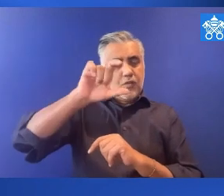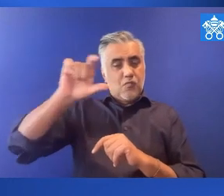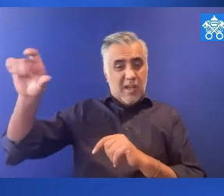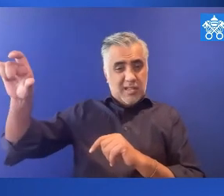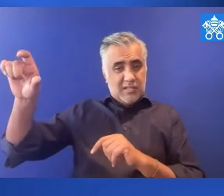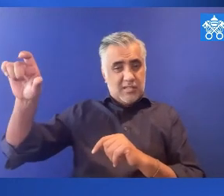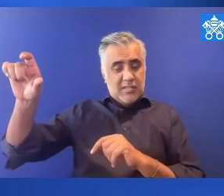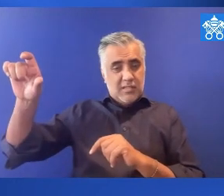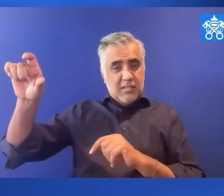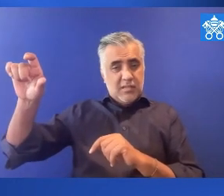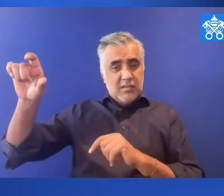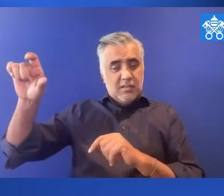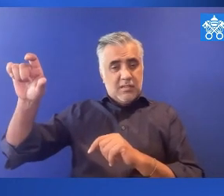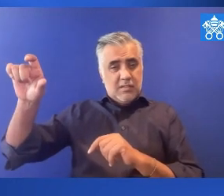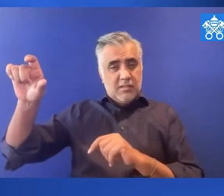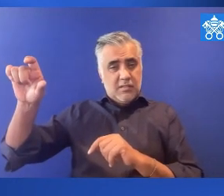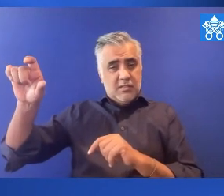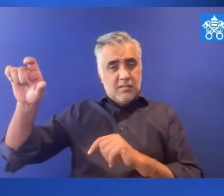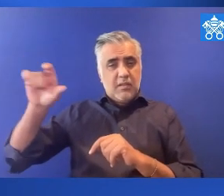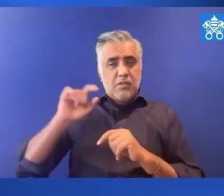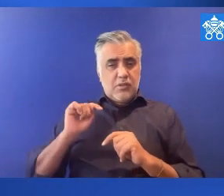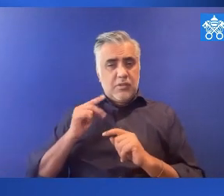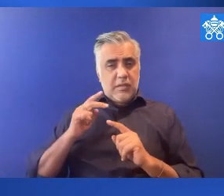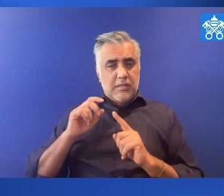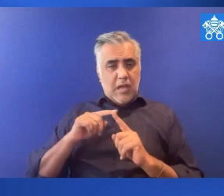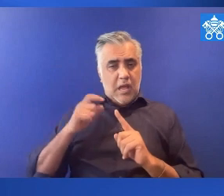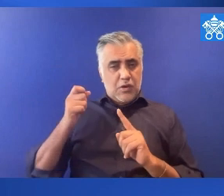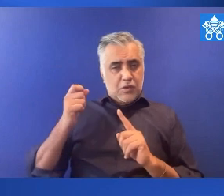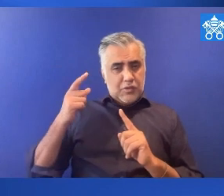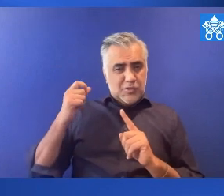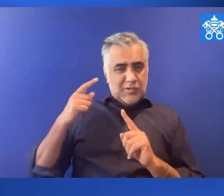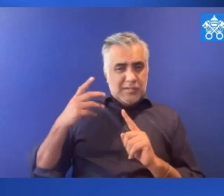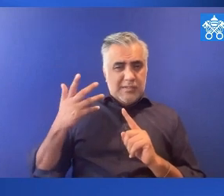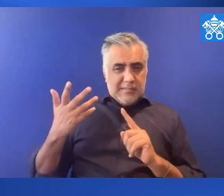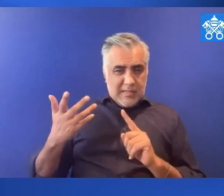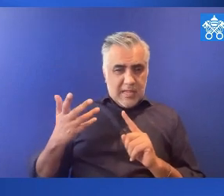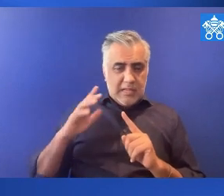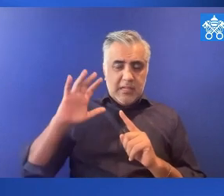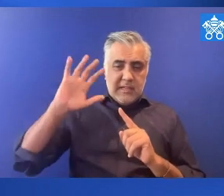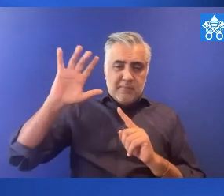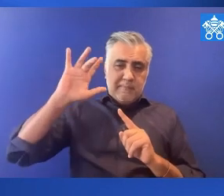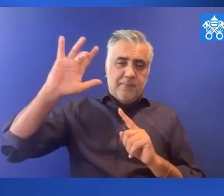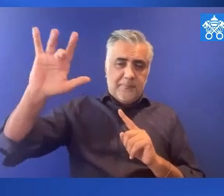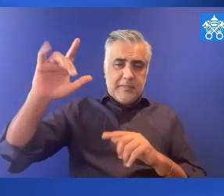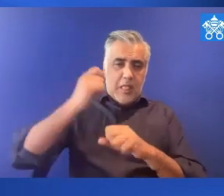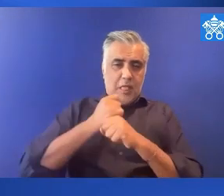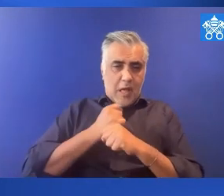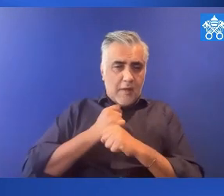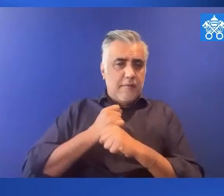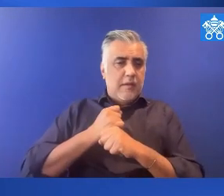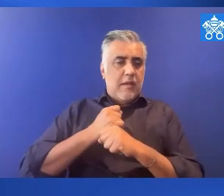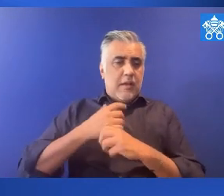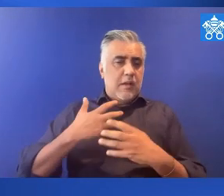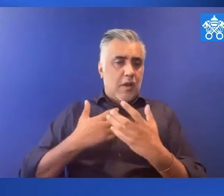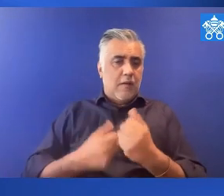One of the nails with which Jesus was crucified, Teresa understood her daring as a